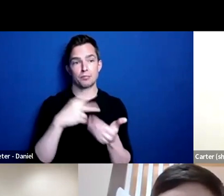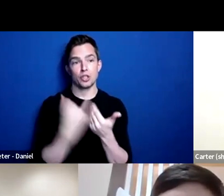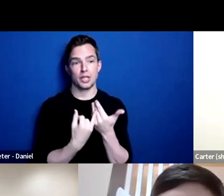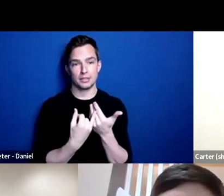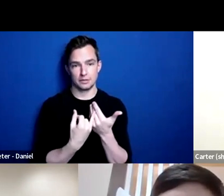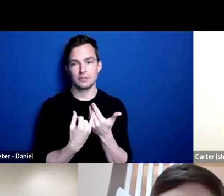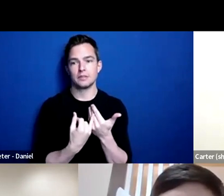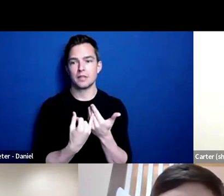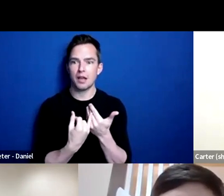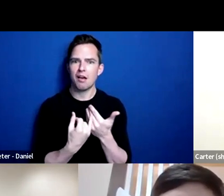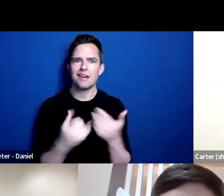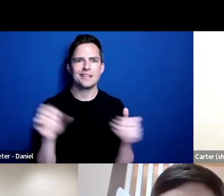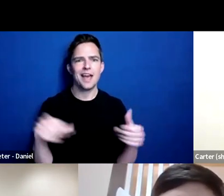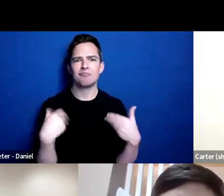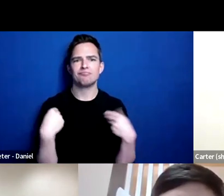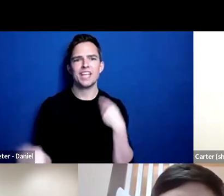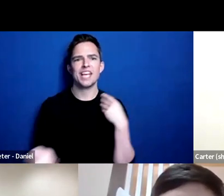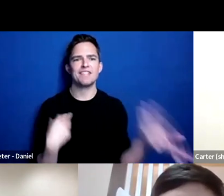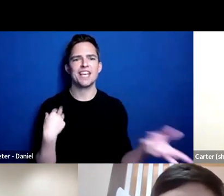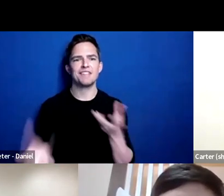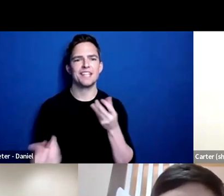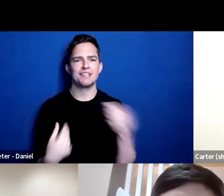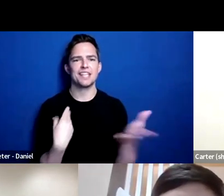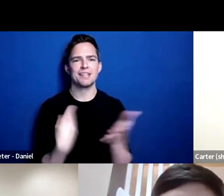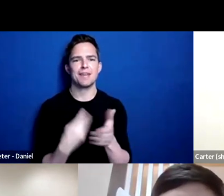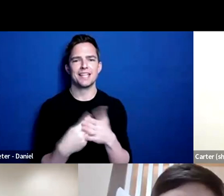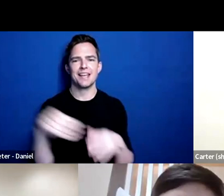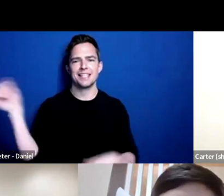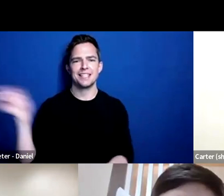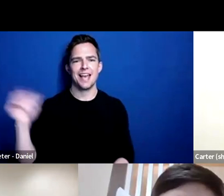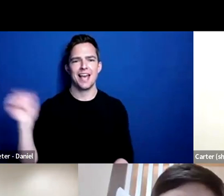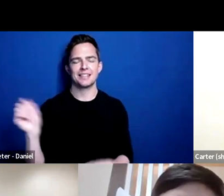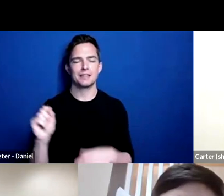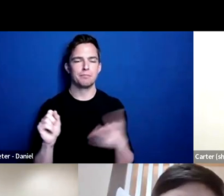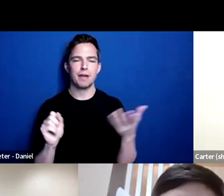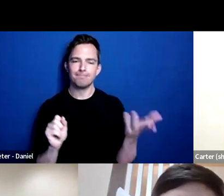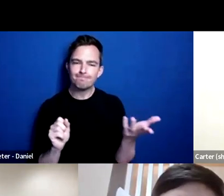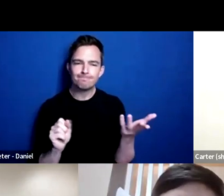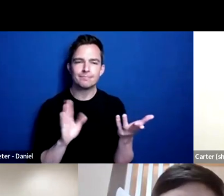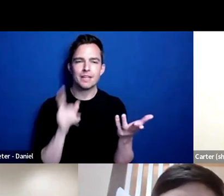into like, yes, let's get it, just give it away, never thinking